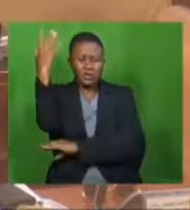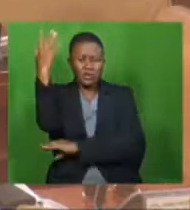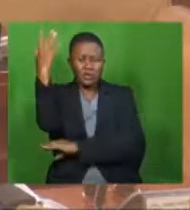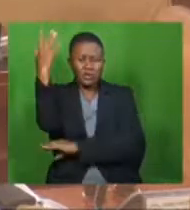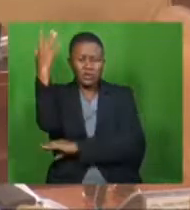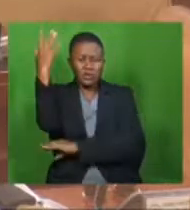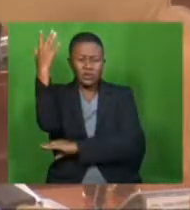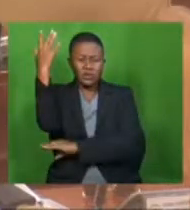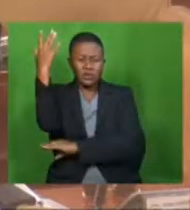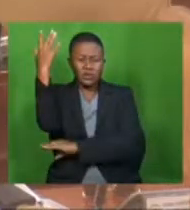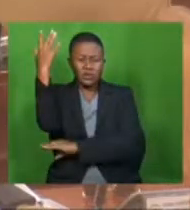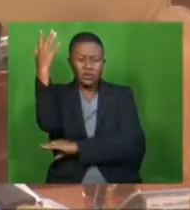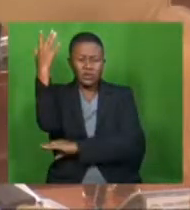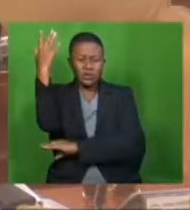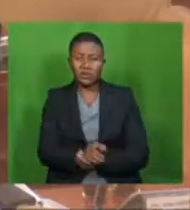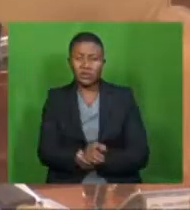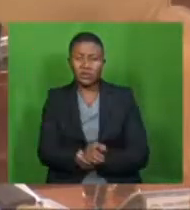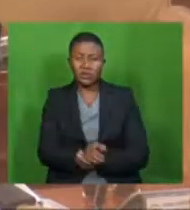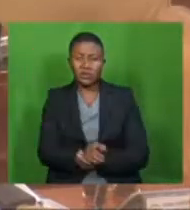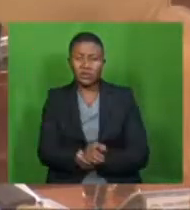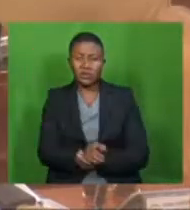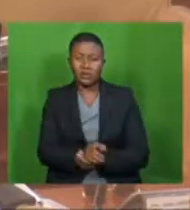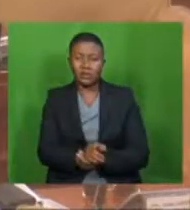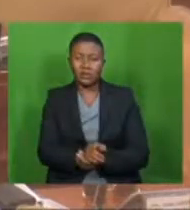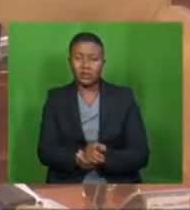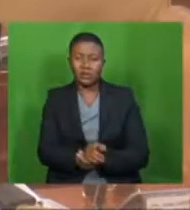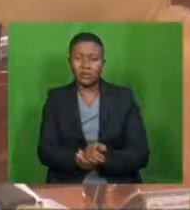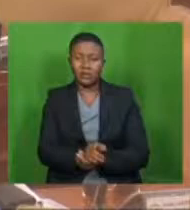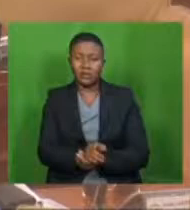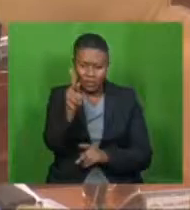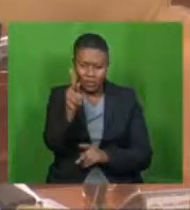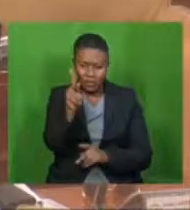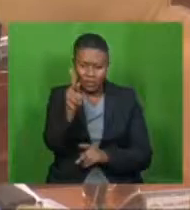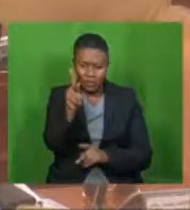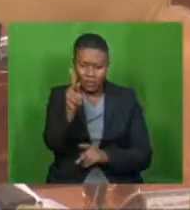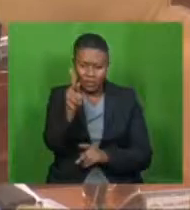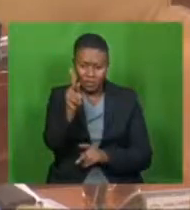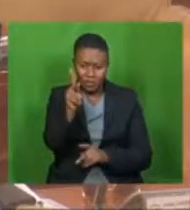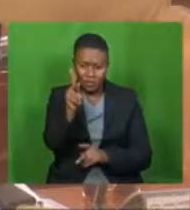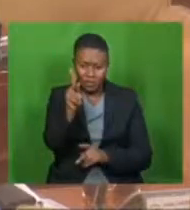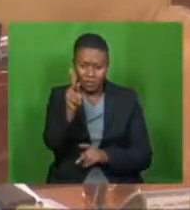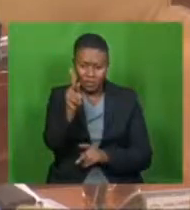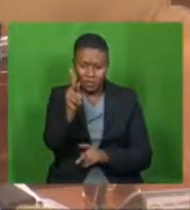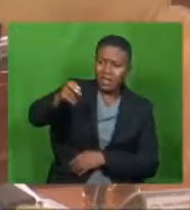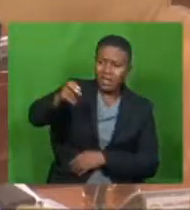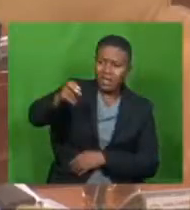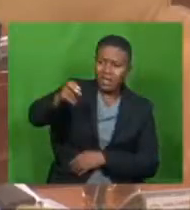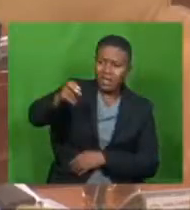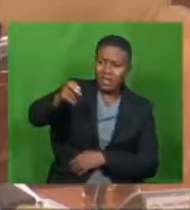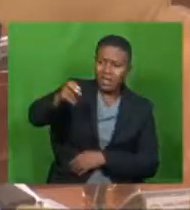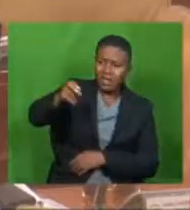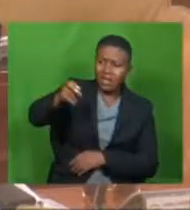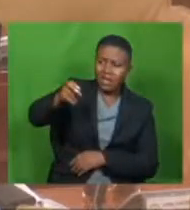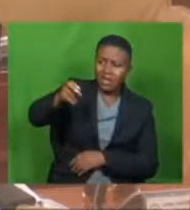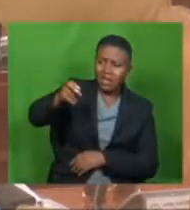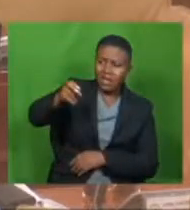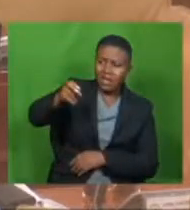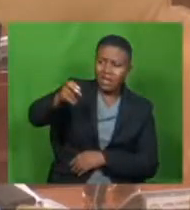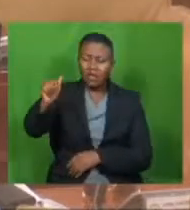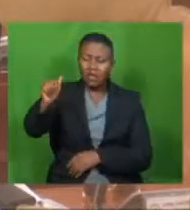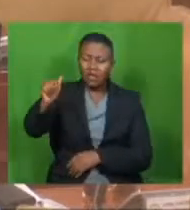that you want to reconcile these two very contradictory positions. But Mr.